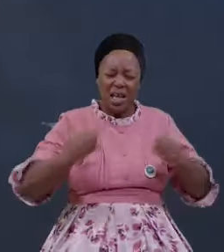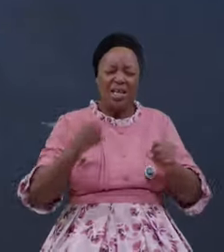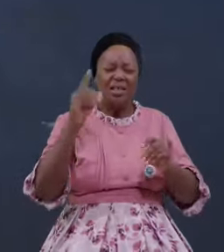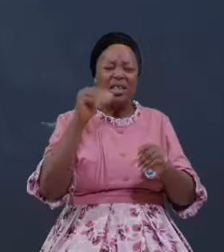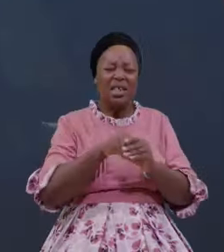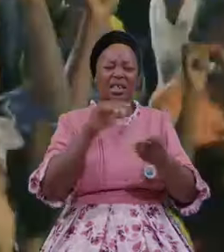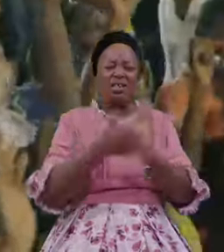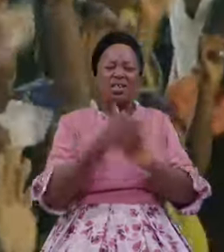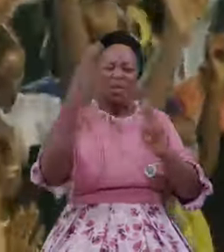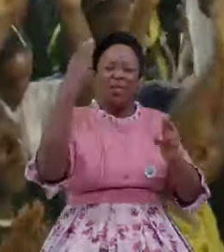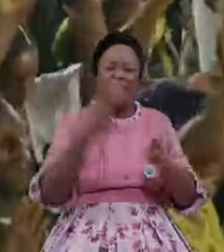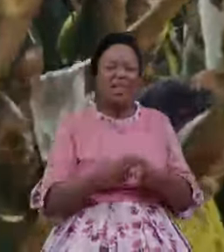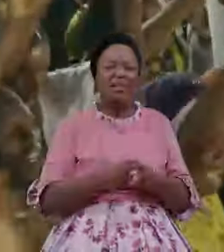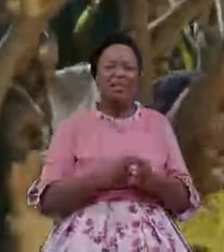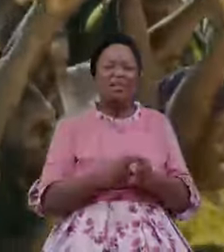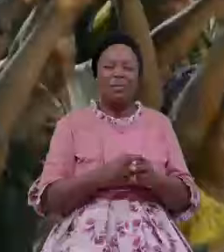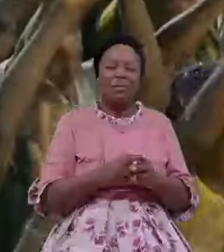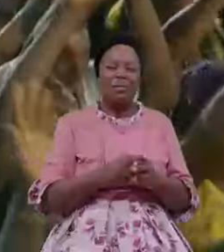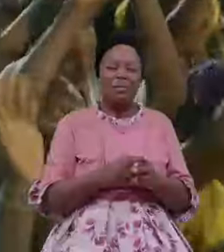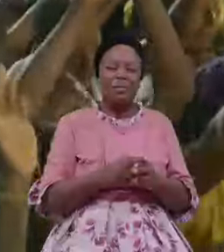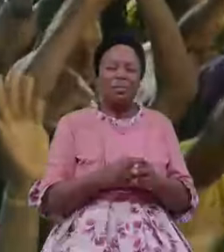Jesus' name.